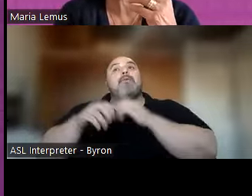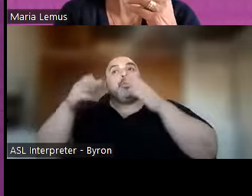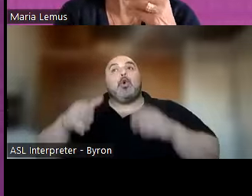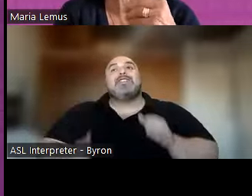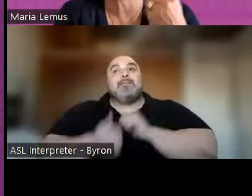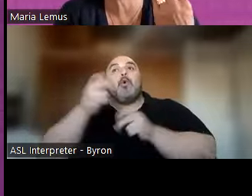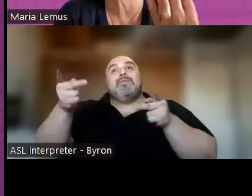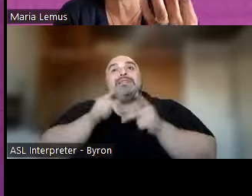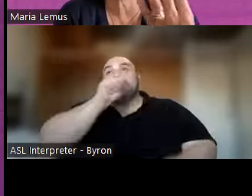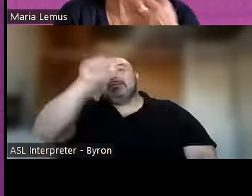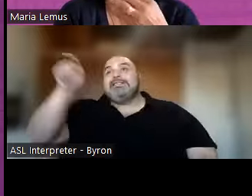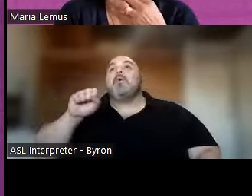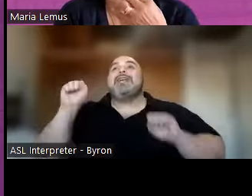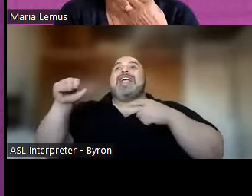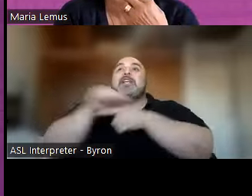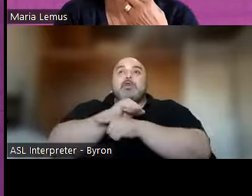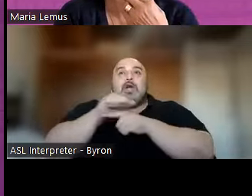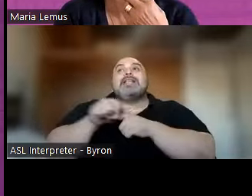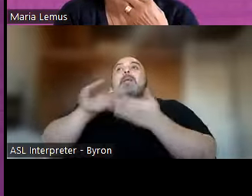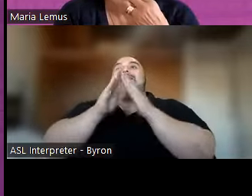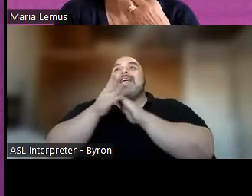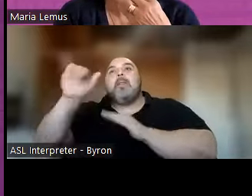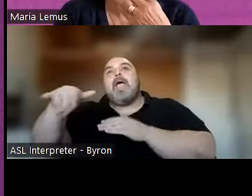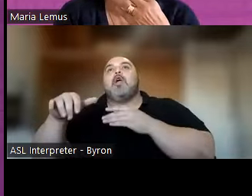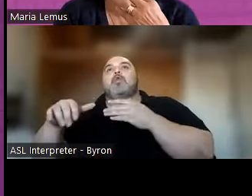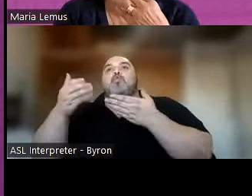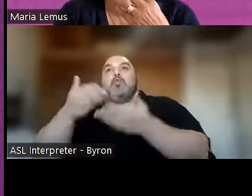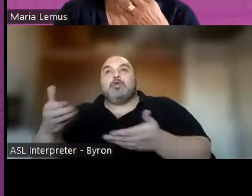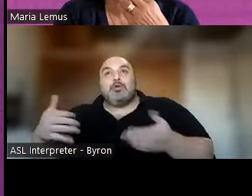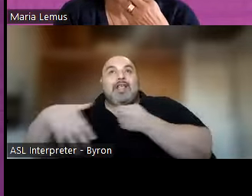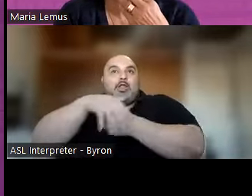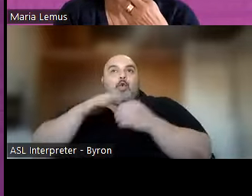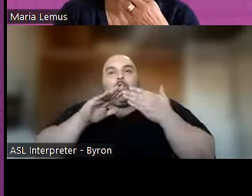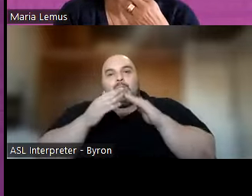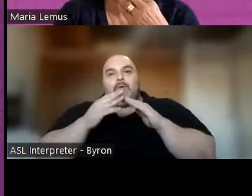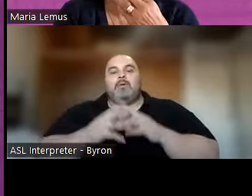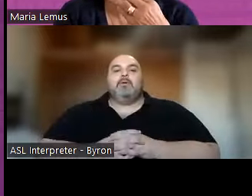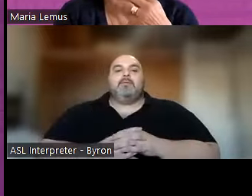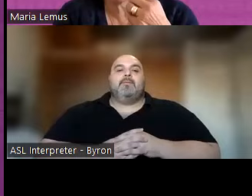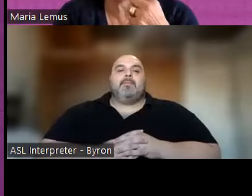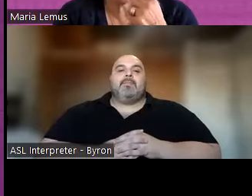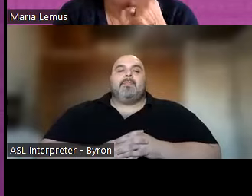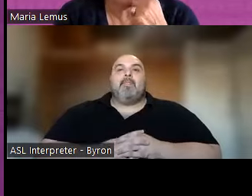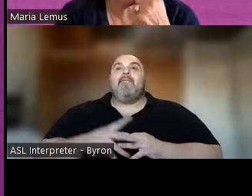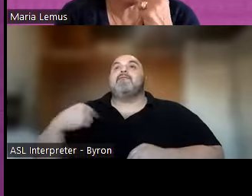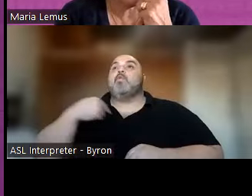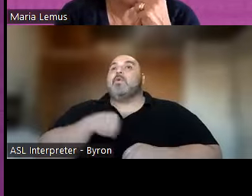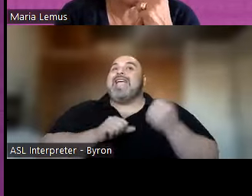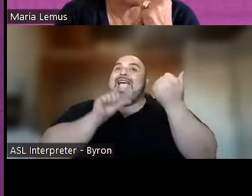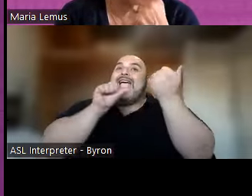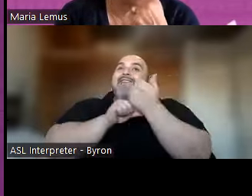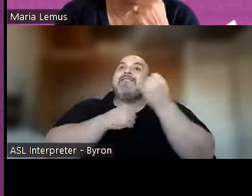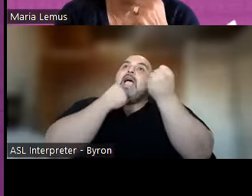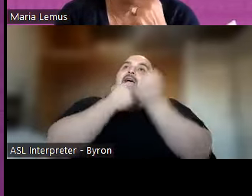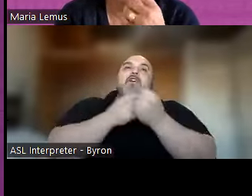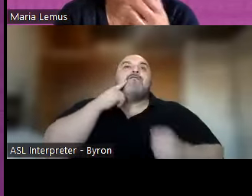to really train them to be that resource in the local community. we do advocate for that, and we've been